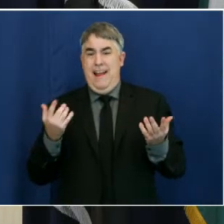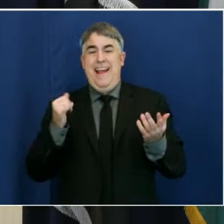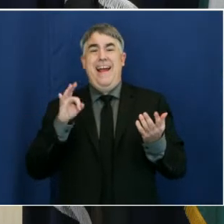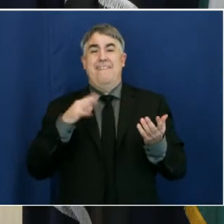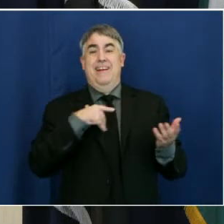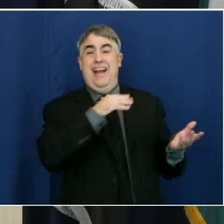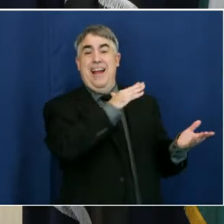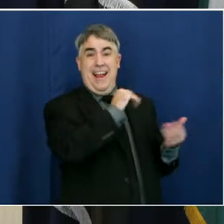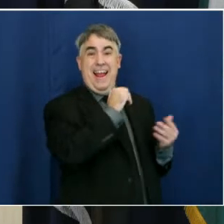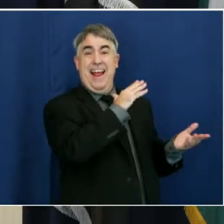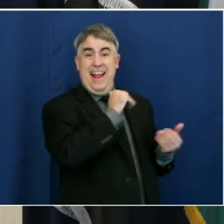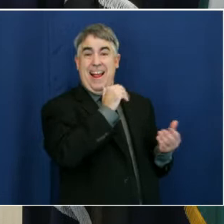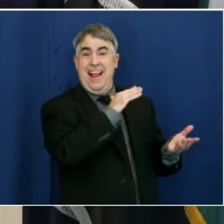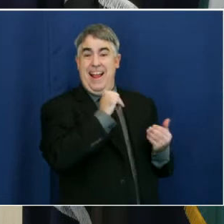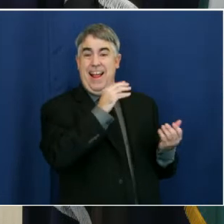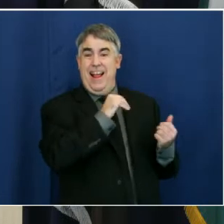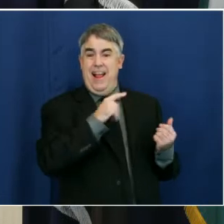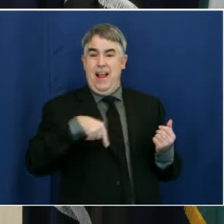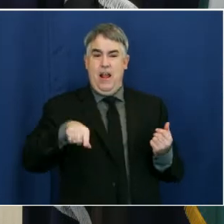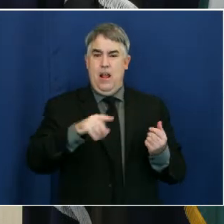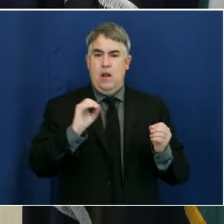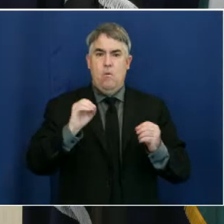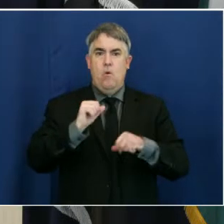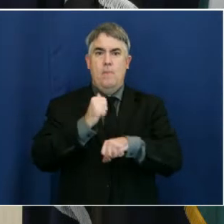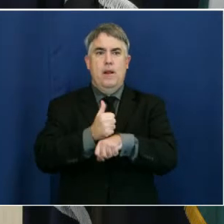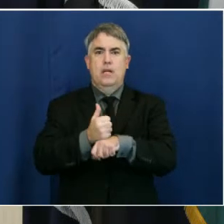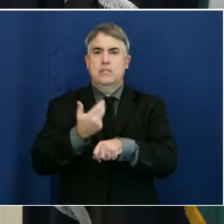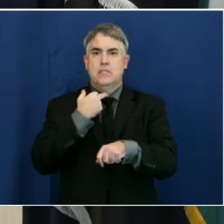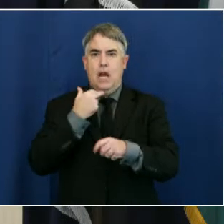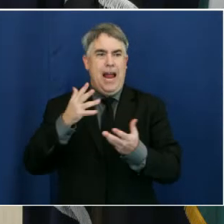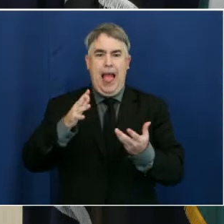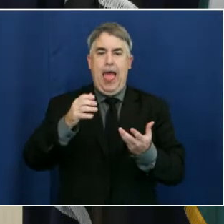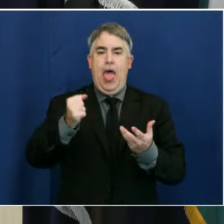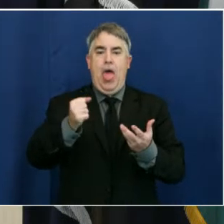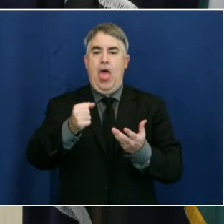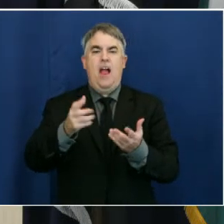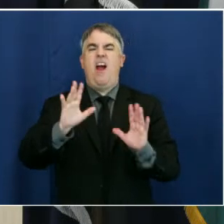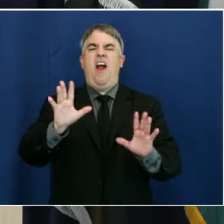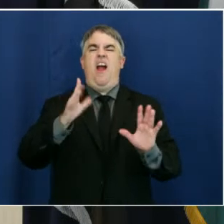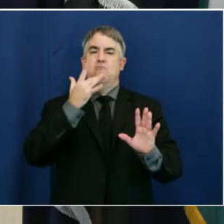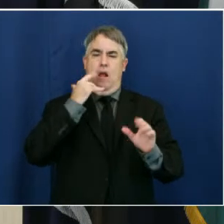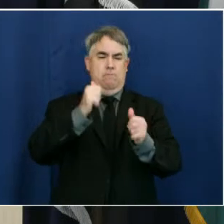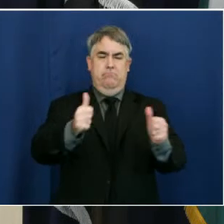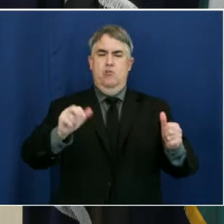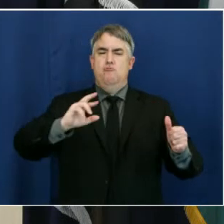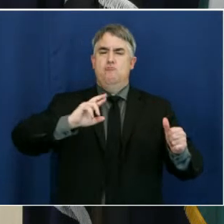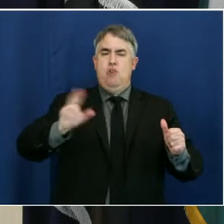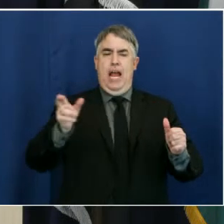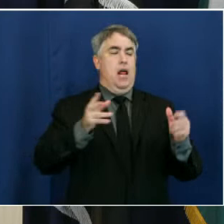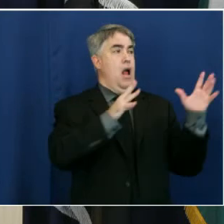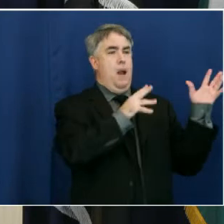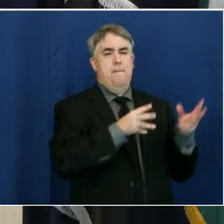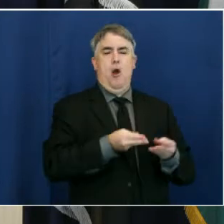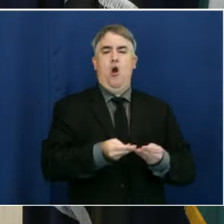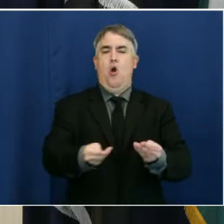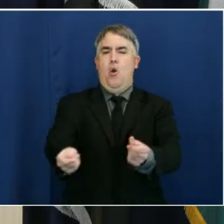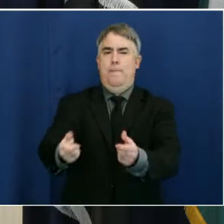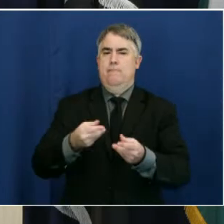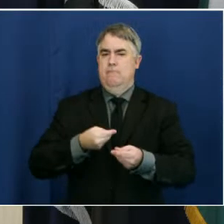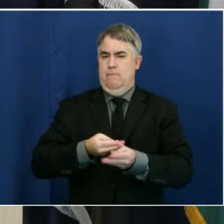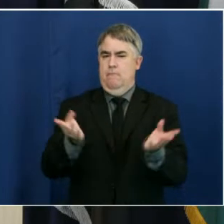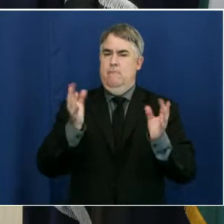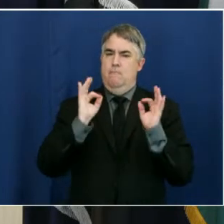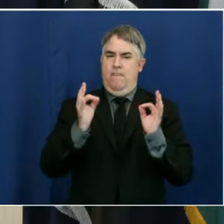shipment of vaccines and not have the infrastructure built out to be able to administer those. And so much of COVID, you're choosing between bad and